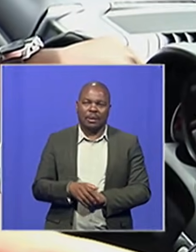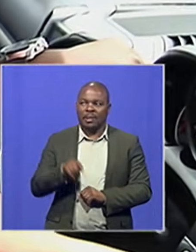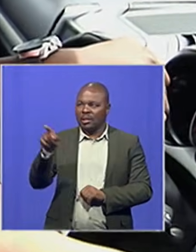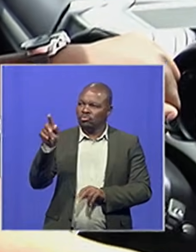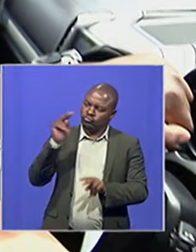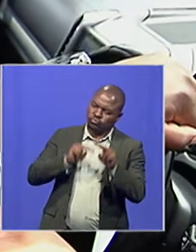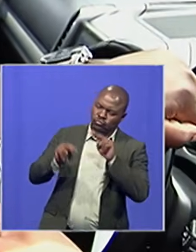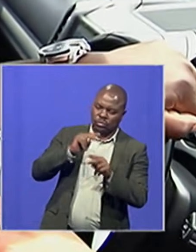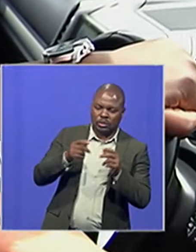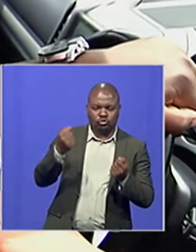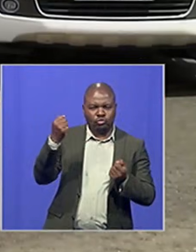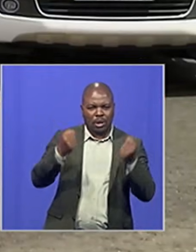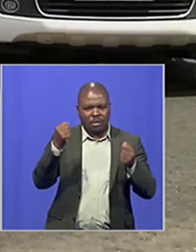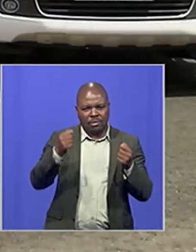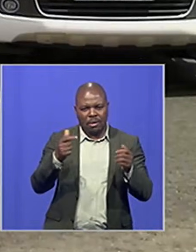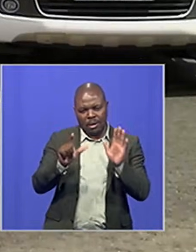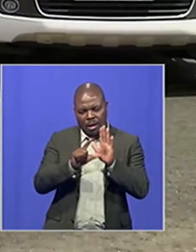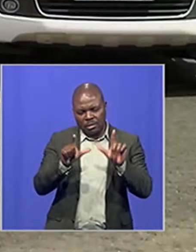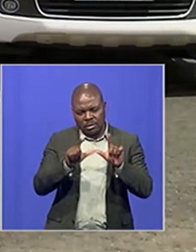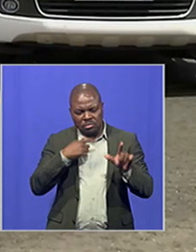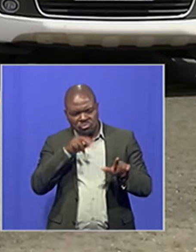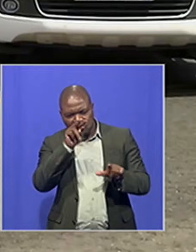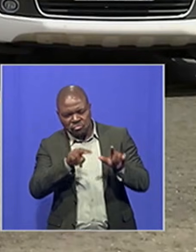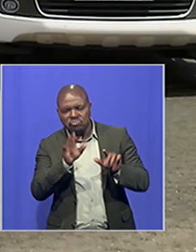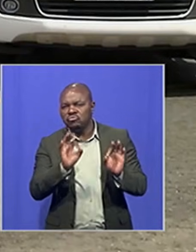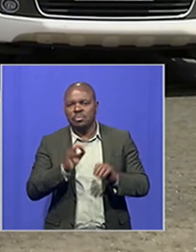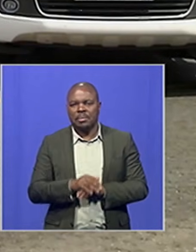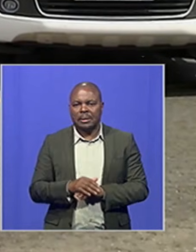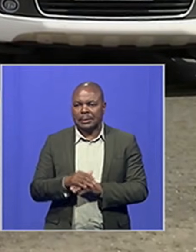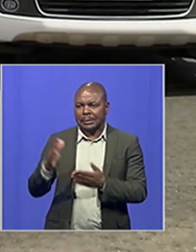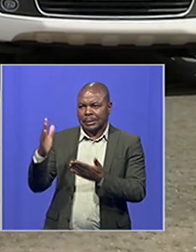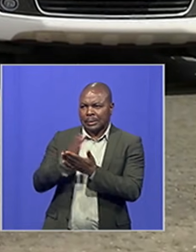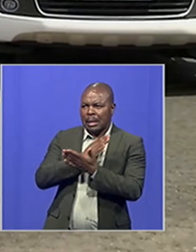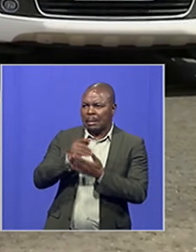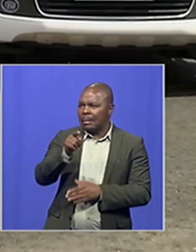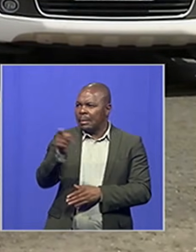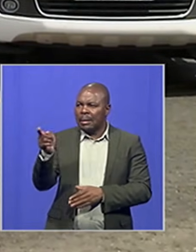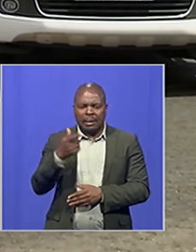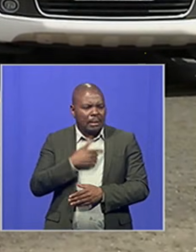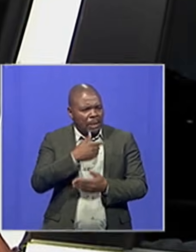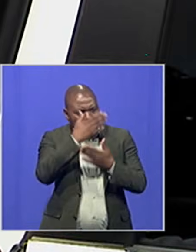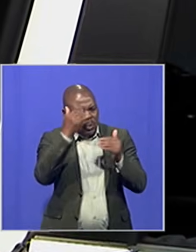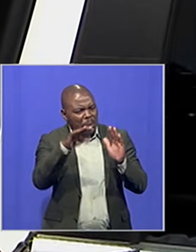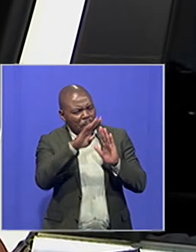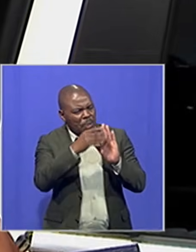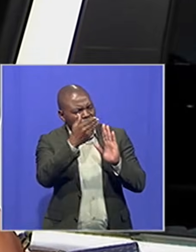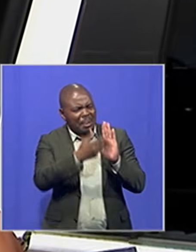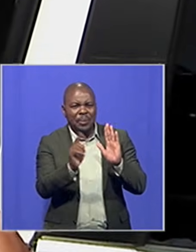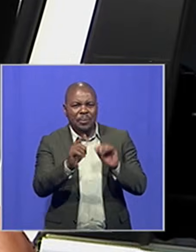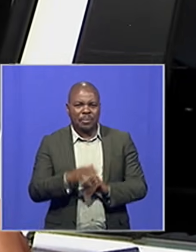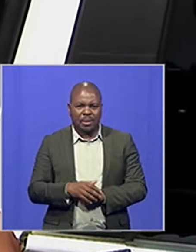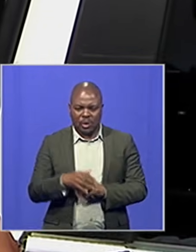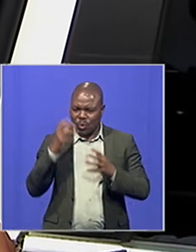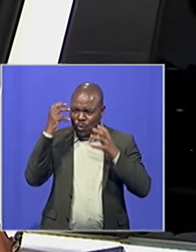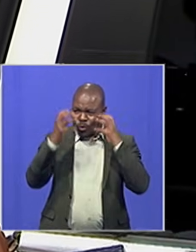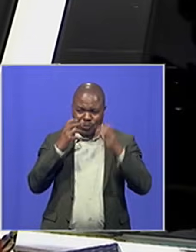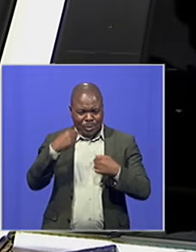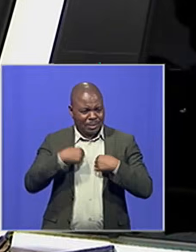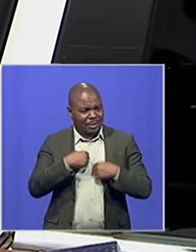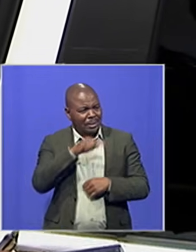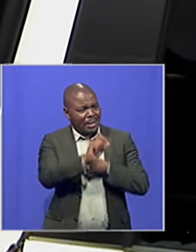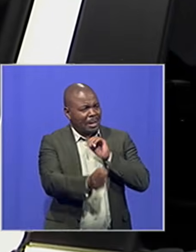license. I think they're all in order. Bangwe ba ne ba bontsha ba sa itse sepe ka maitlhomo a letsholo le. Just confused. I don't know what's happening.